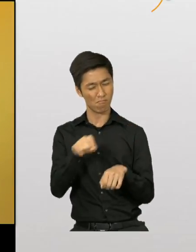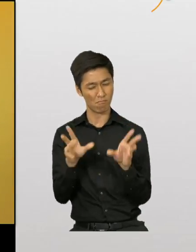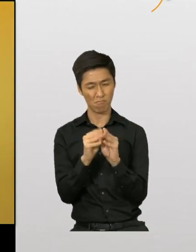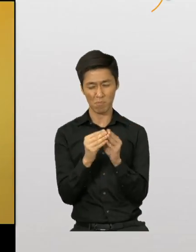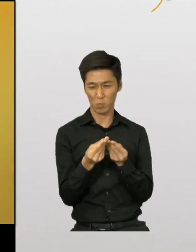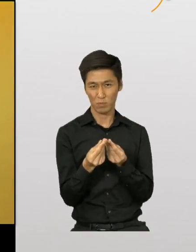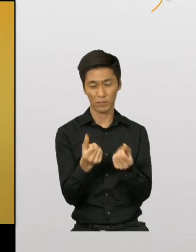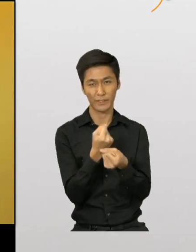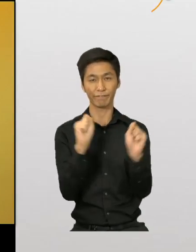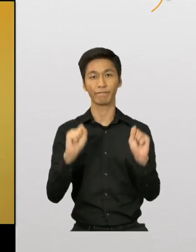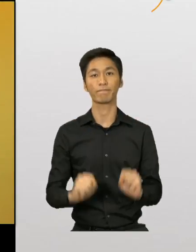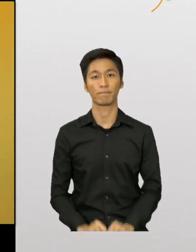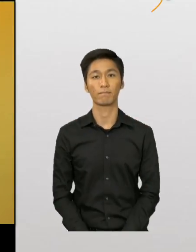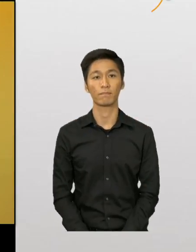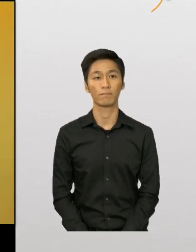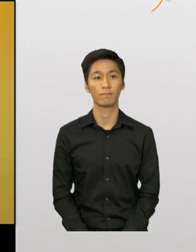smoothly and safely.